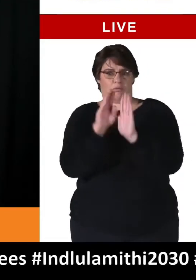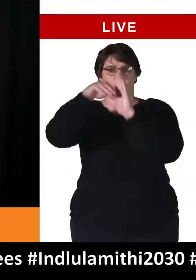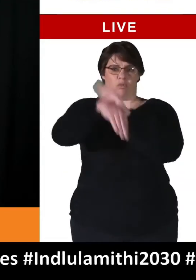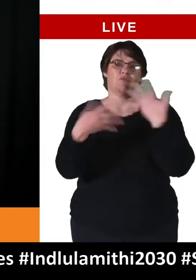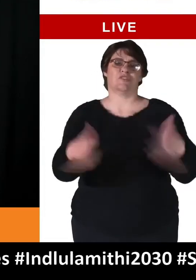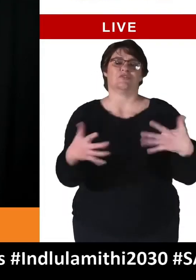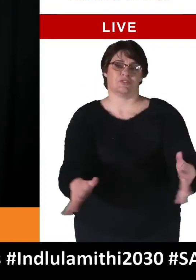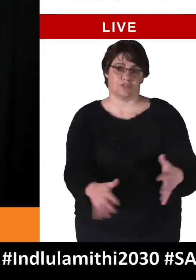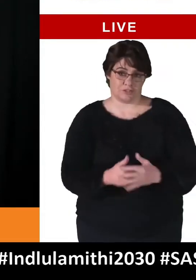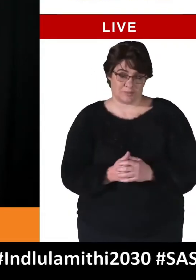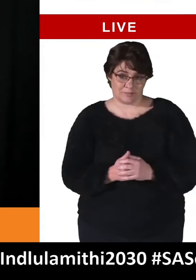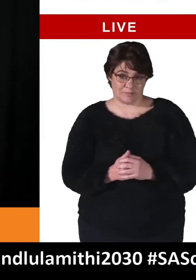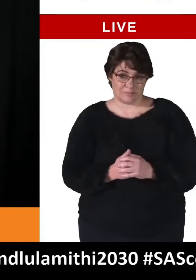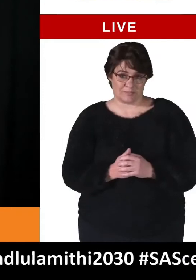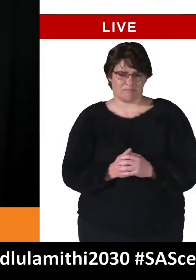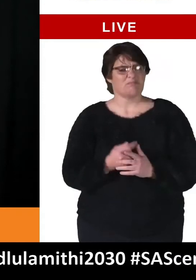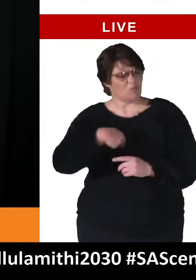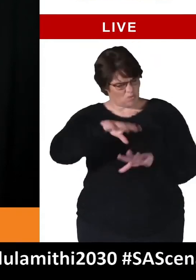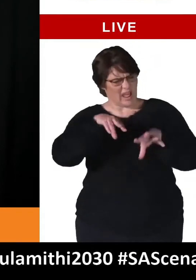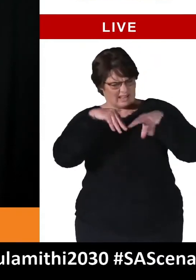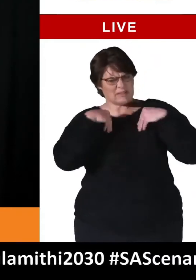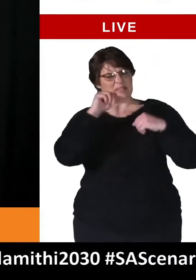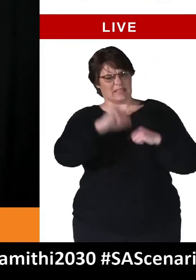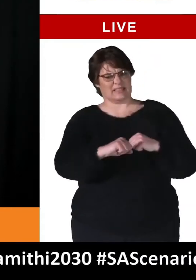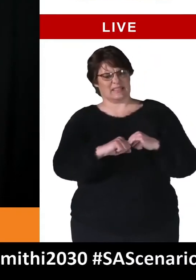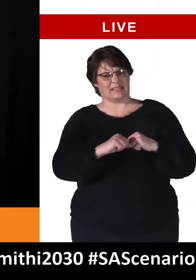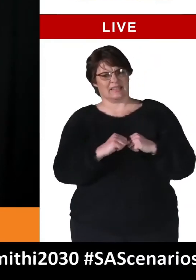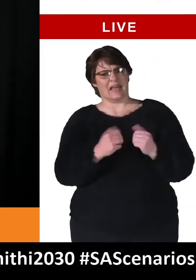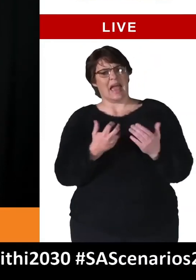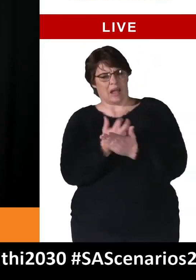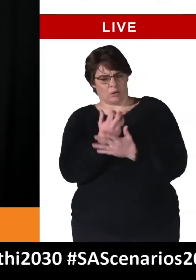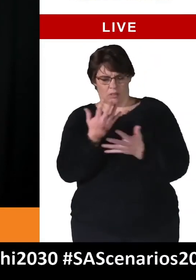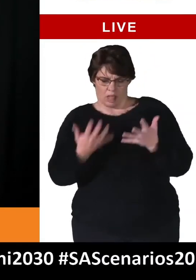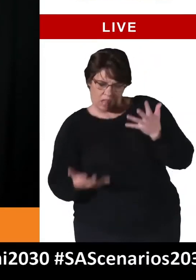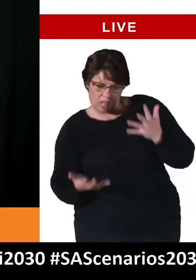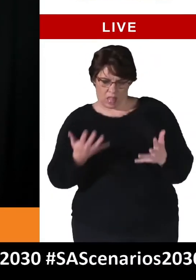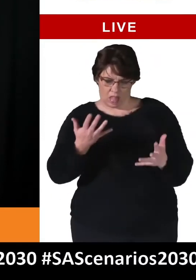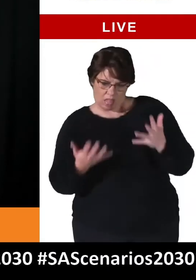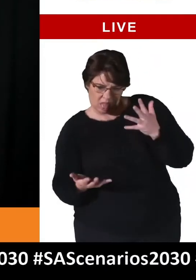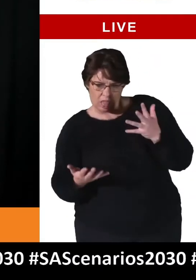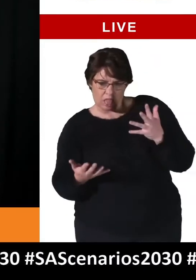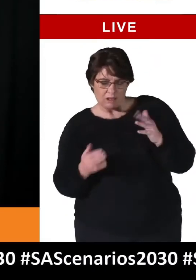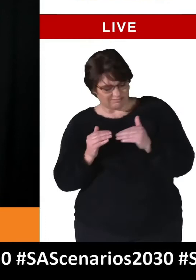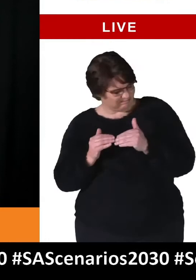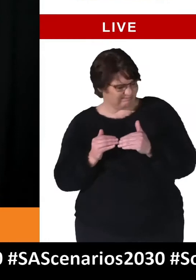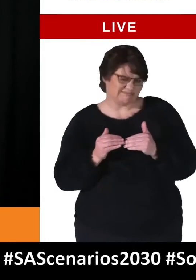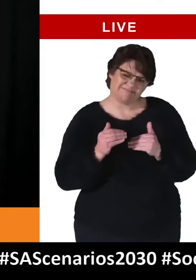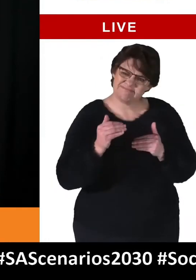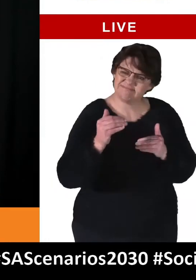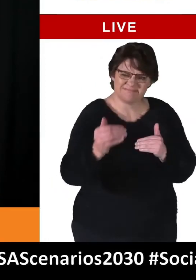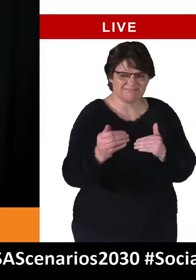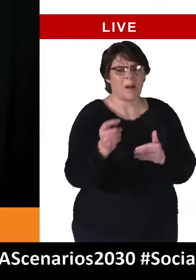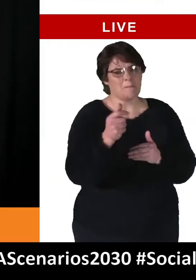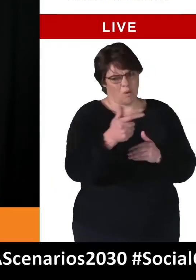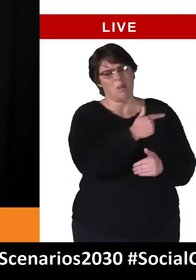came. We can accept that our economic uncertainties will last for us a